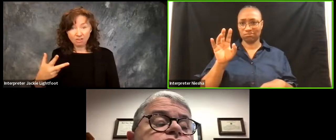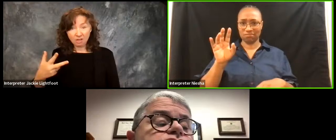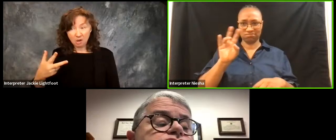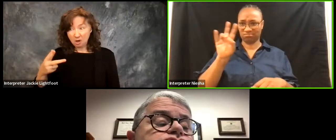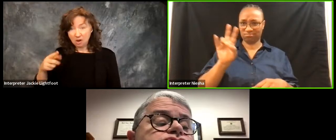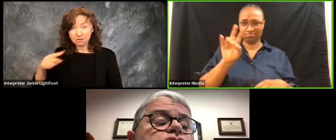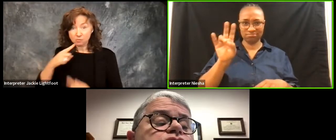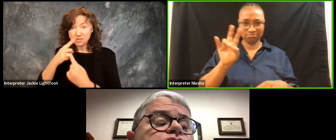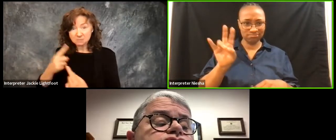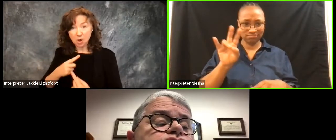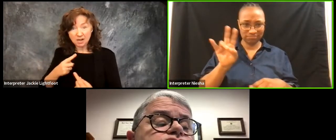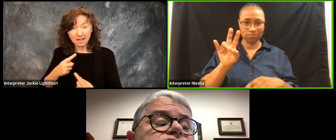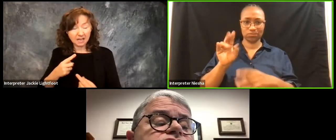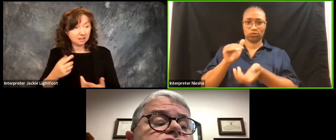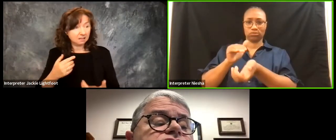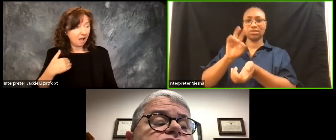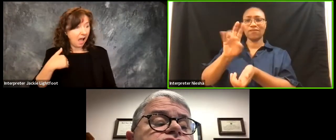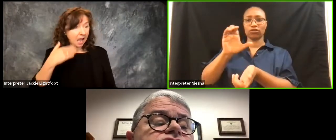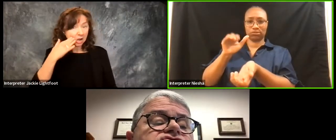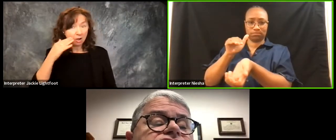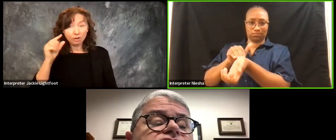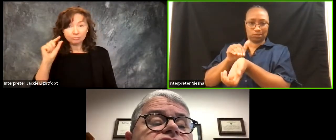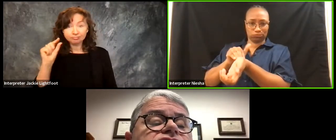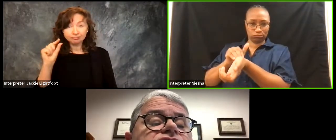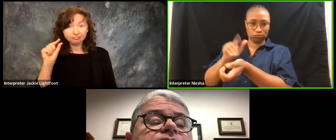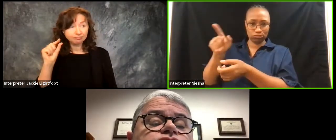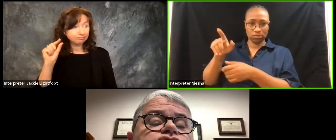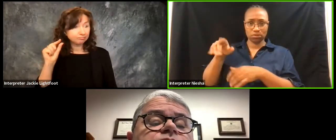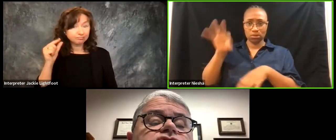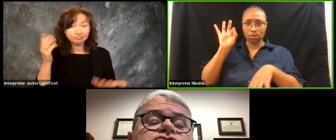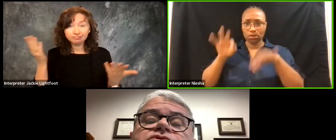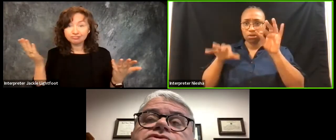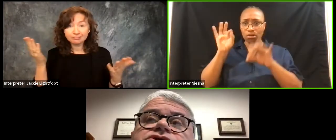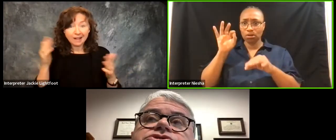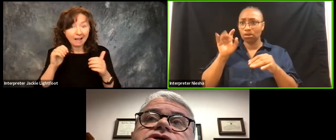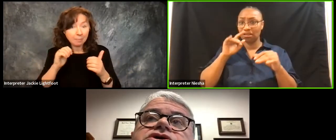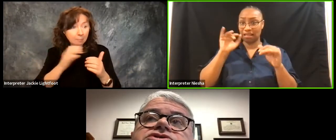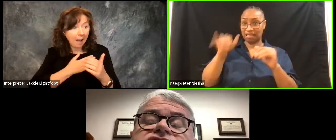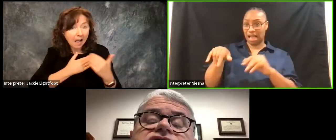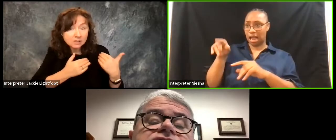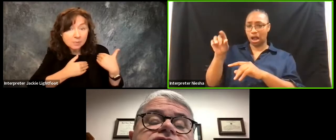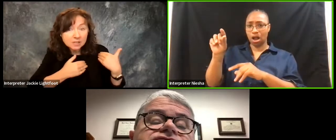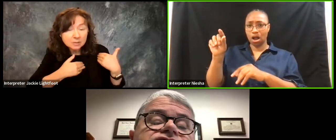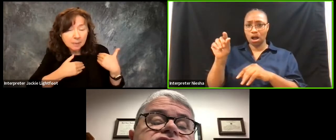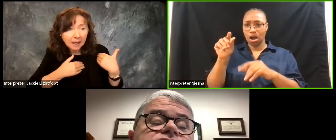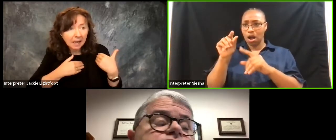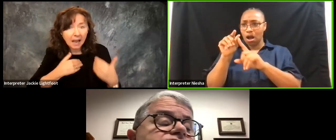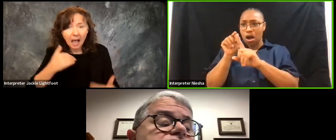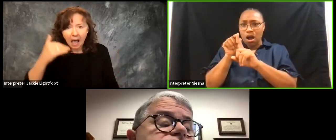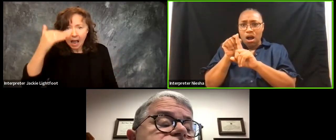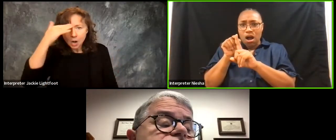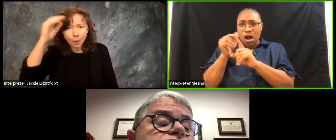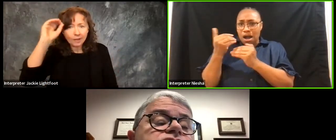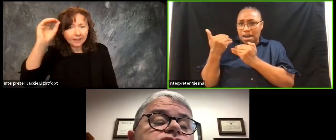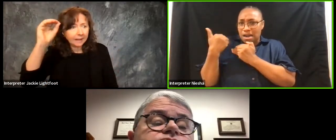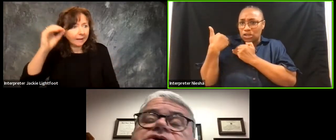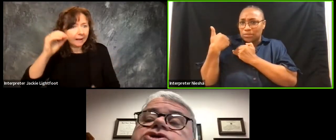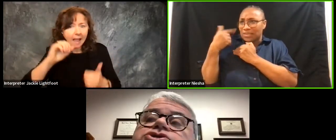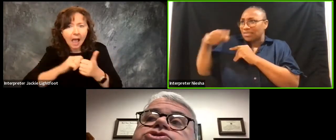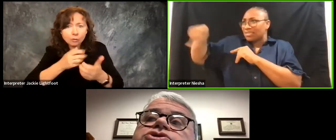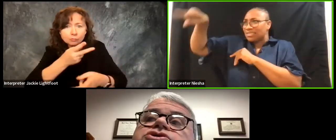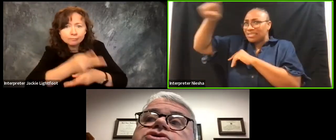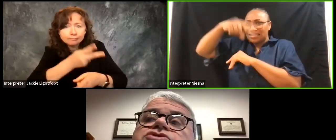surveyed know or knew little or nothing about the responsibilities that they have in providing care